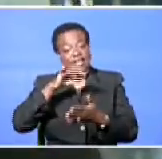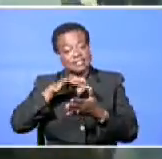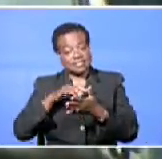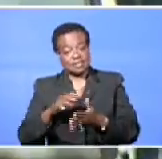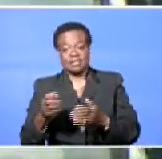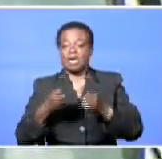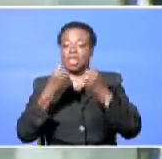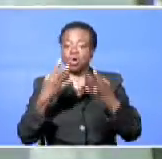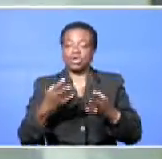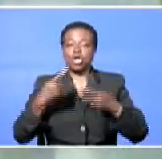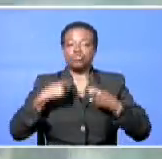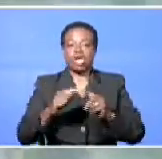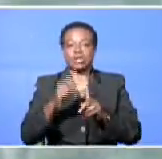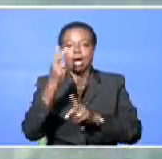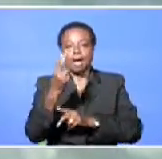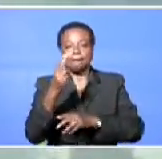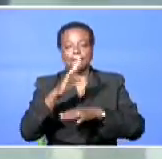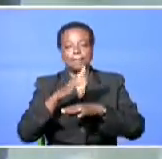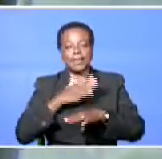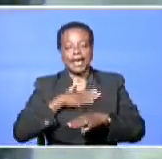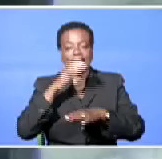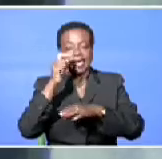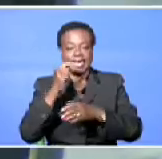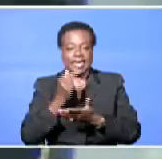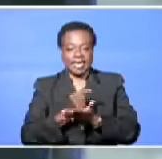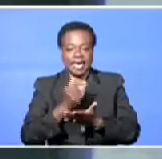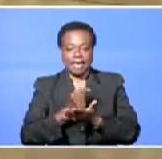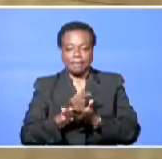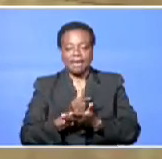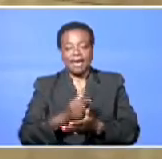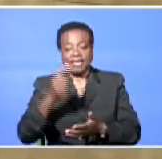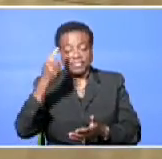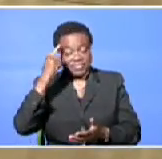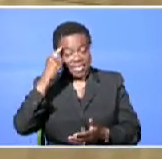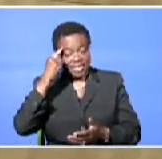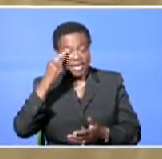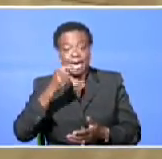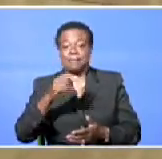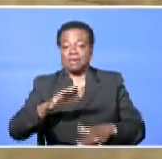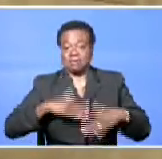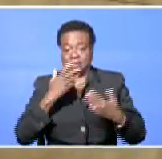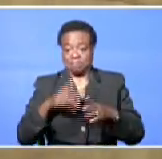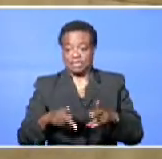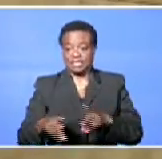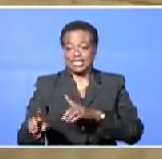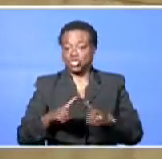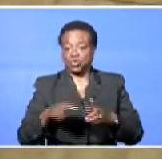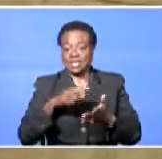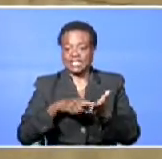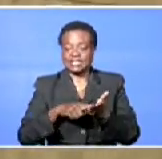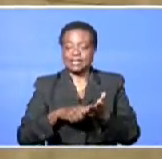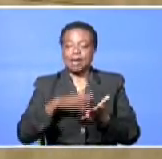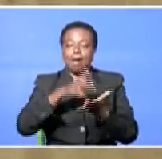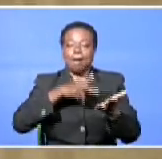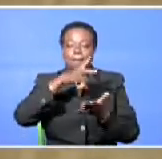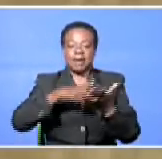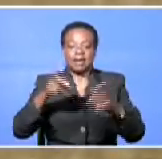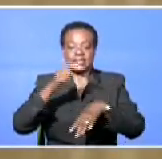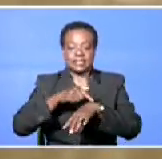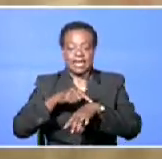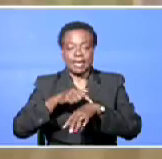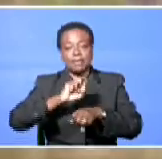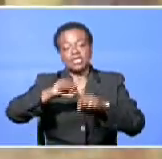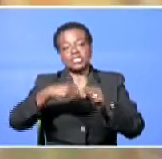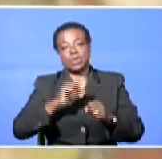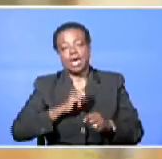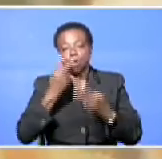to up my game. I'm considered as an amateur because I do this part-time. And so I do watch videos